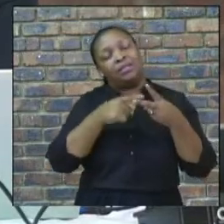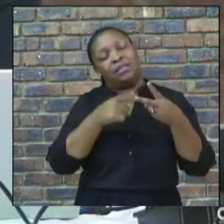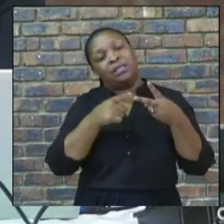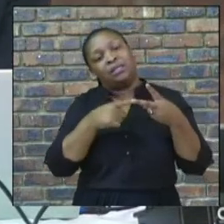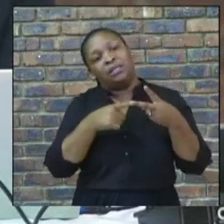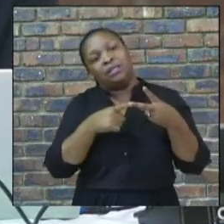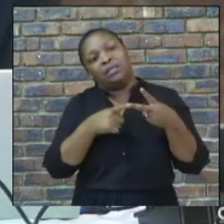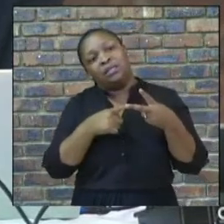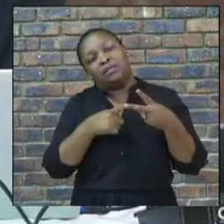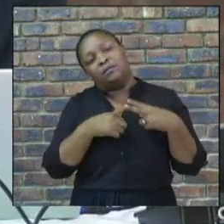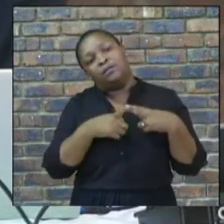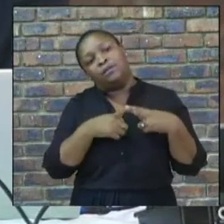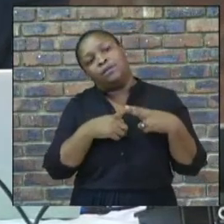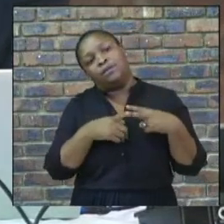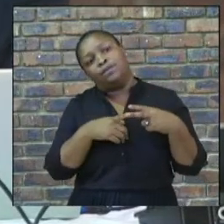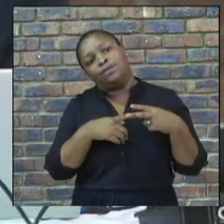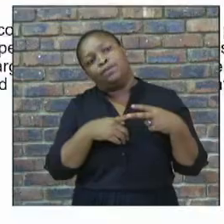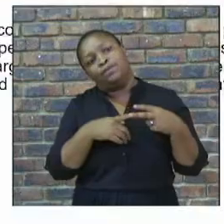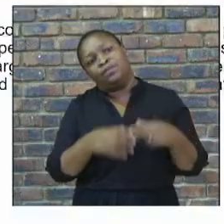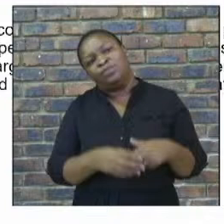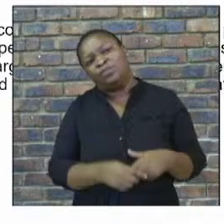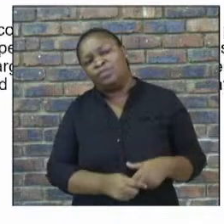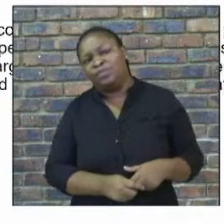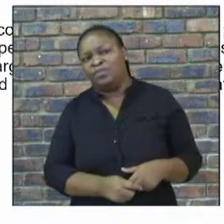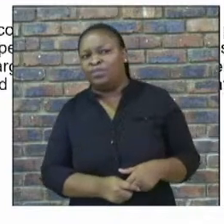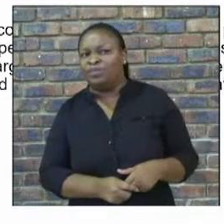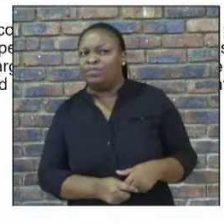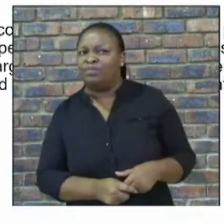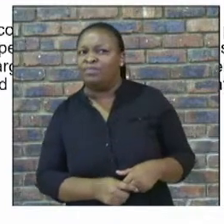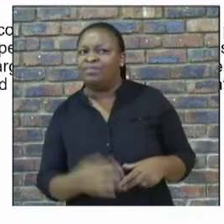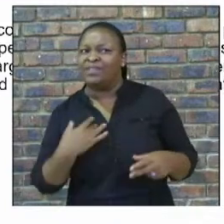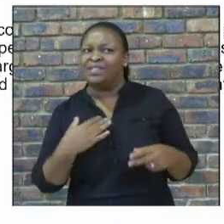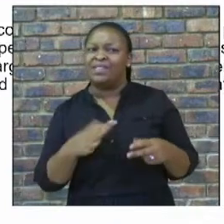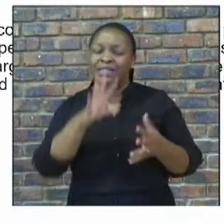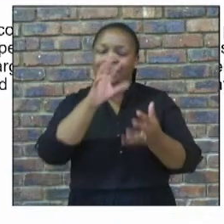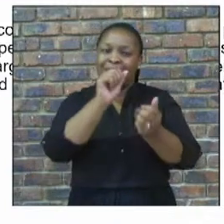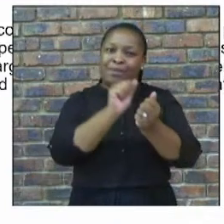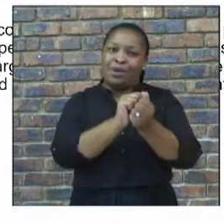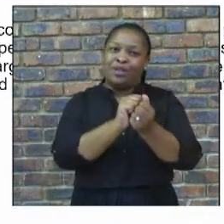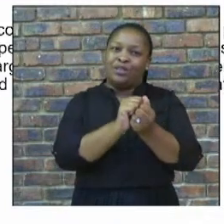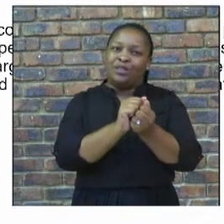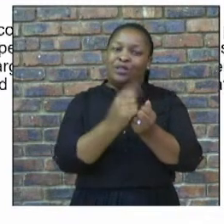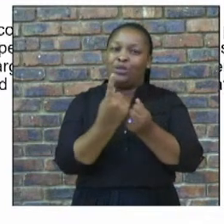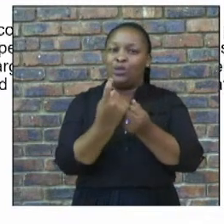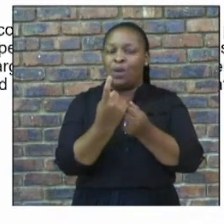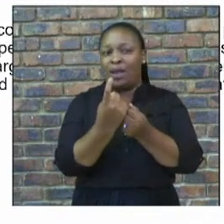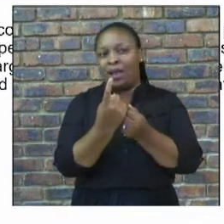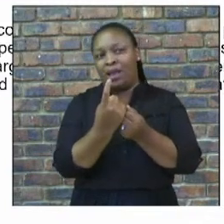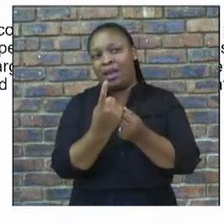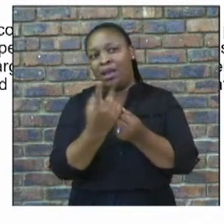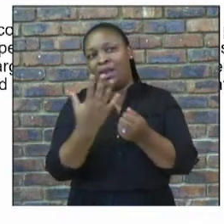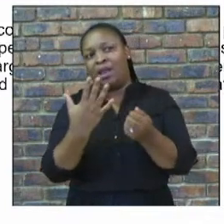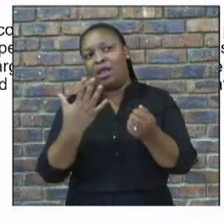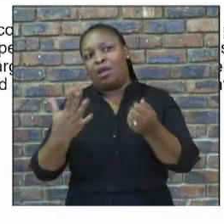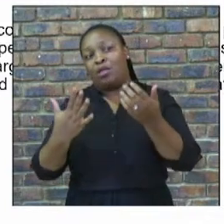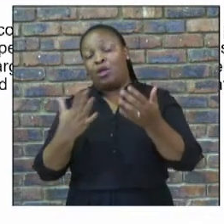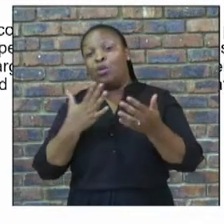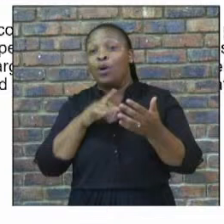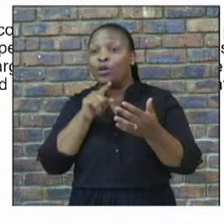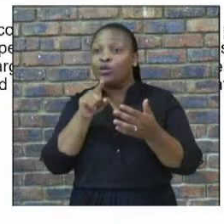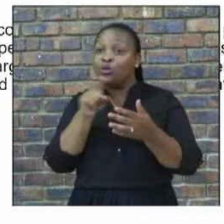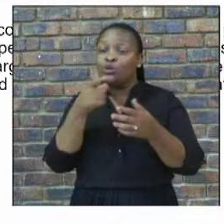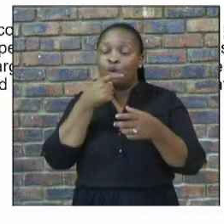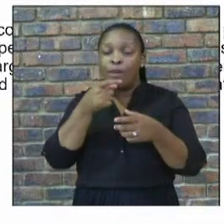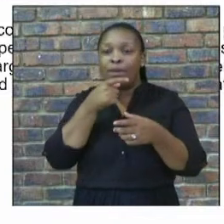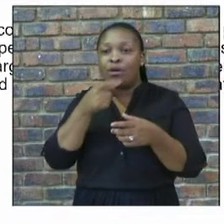I think I will only just do one summary slide which summarizes the entire input. But in the